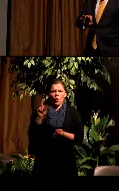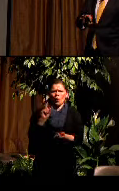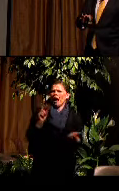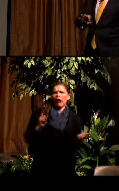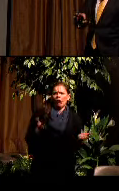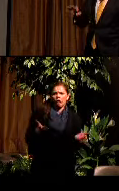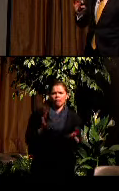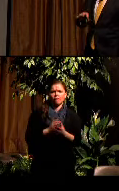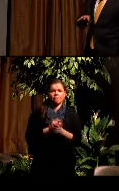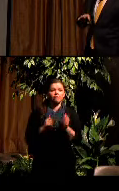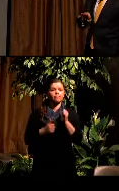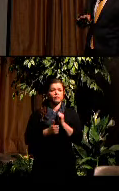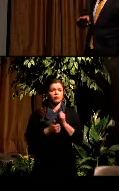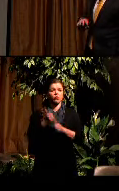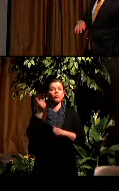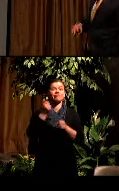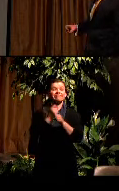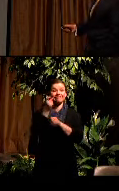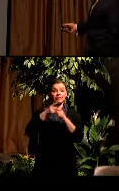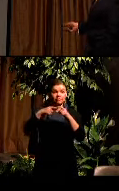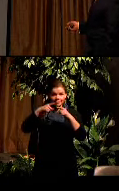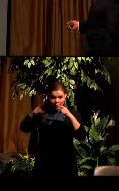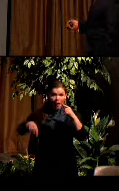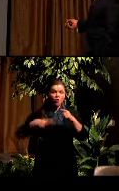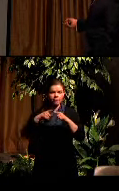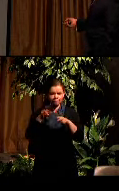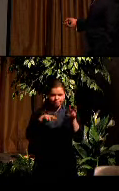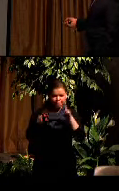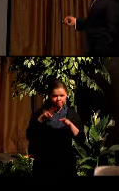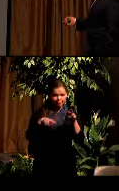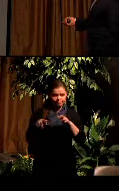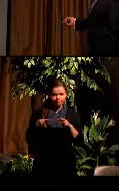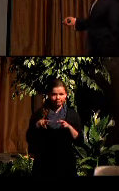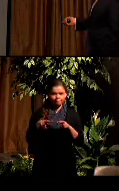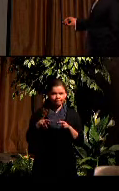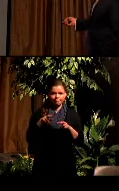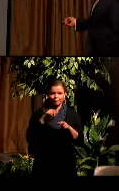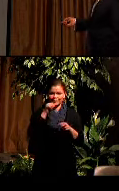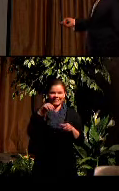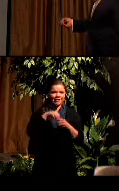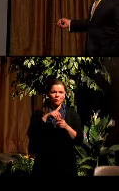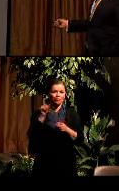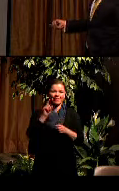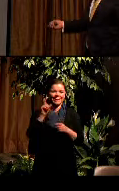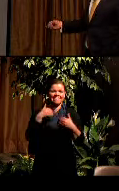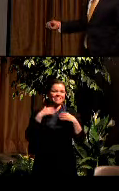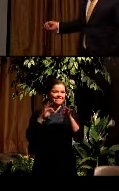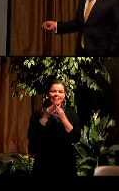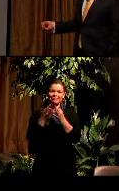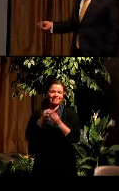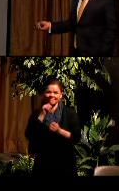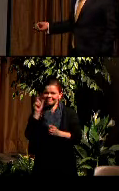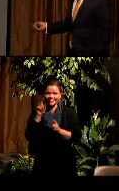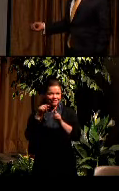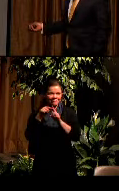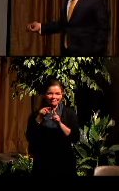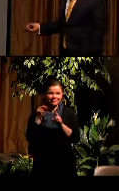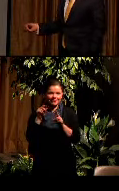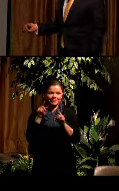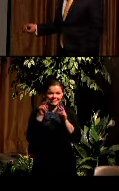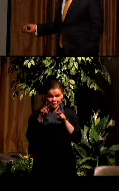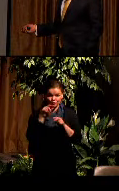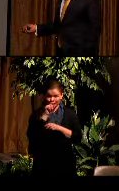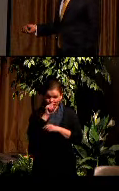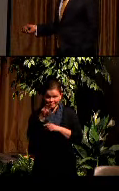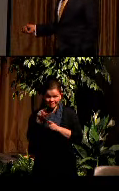of the annual cycle on the non-breeding grounds. But they started to look at this bird, and they realized that, well, there are a lot of cowbird